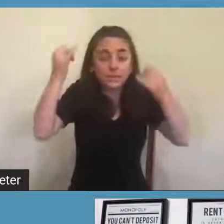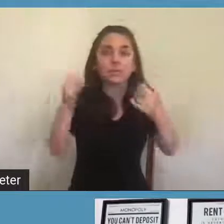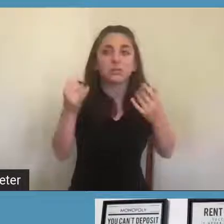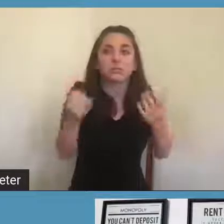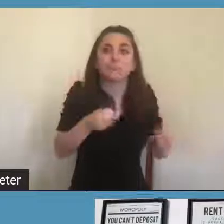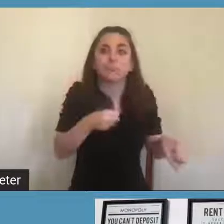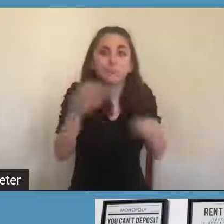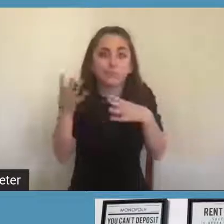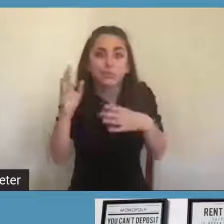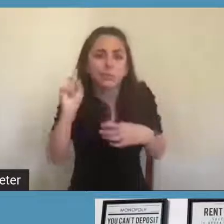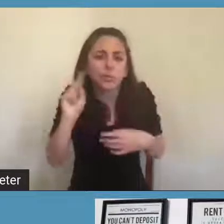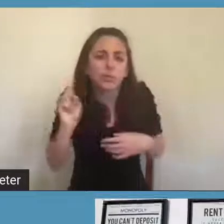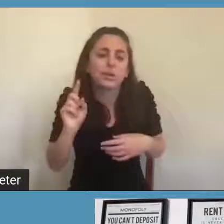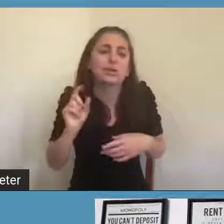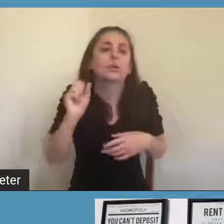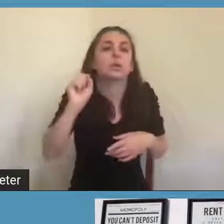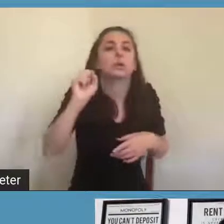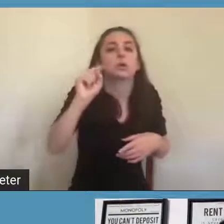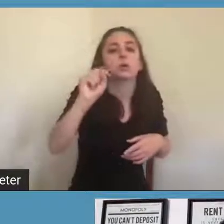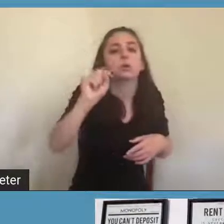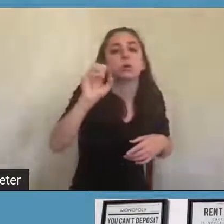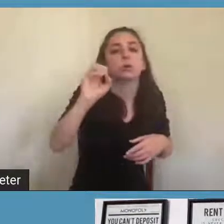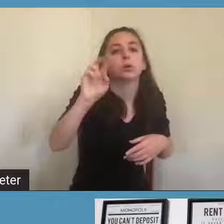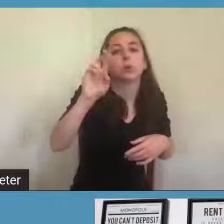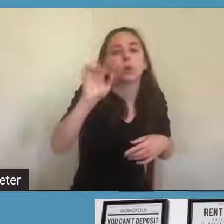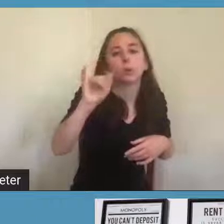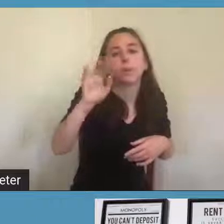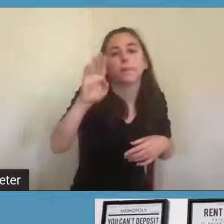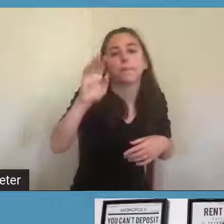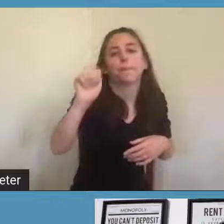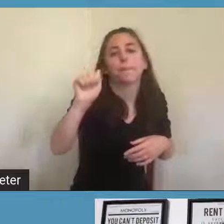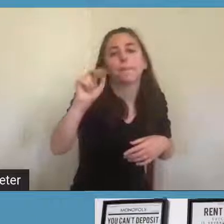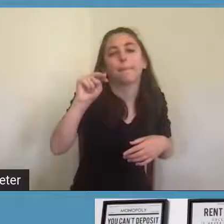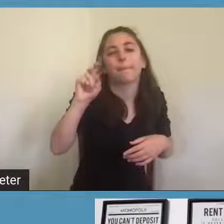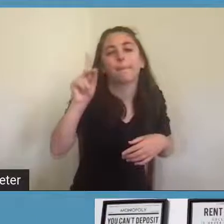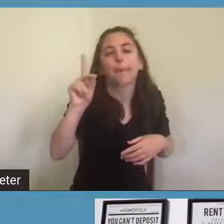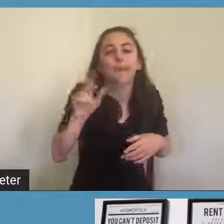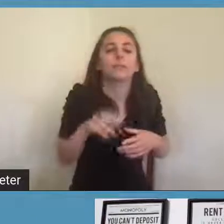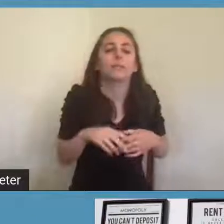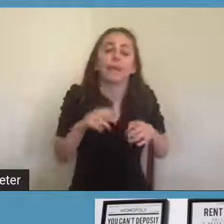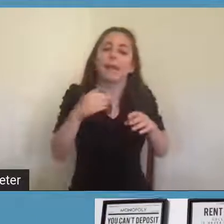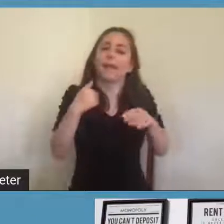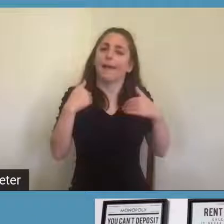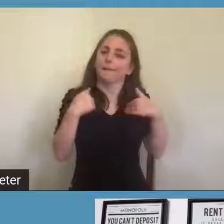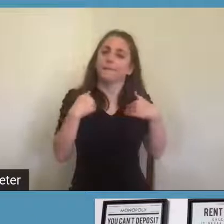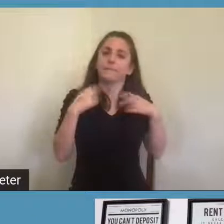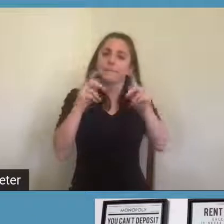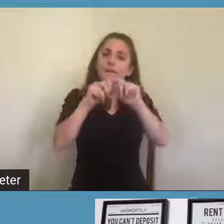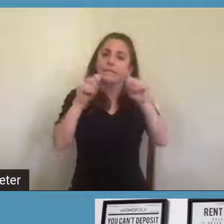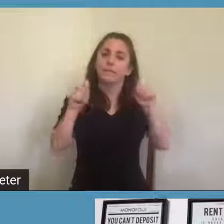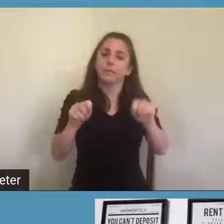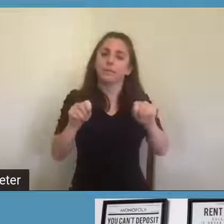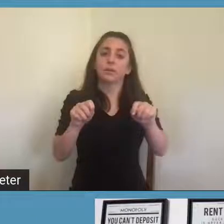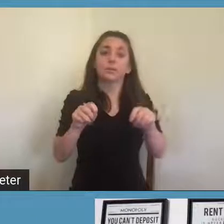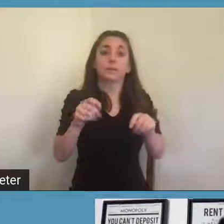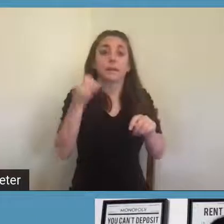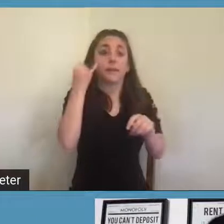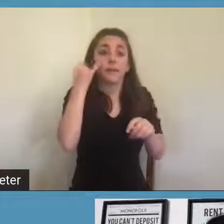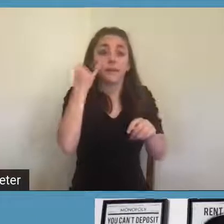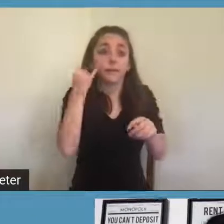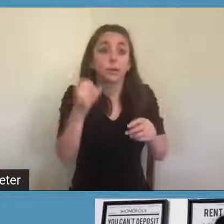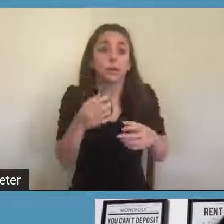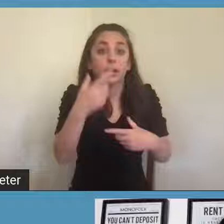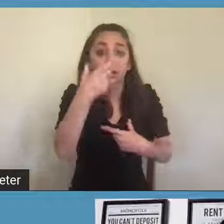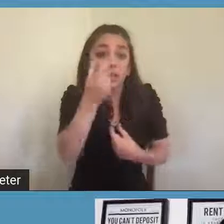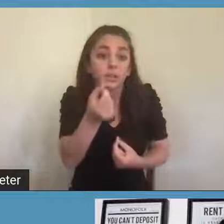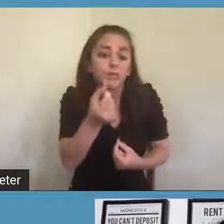do have a template for one that we have created for our clients. And for those of you that are interested specifically in that resource, feel free to reach out to me and I'd be